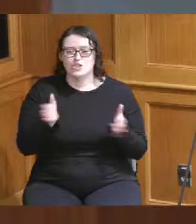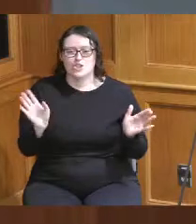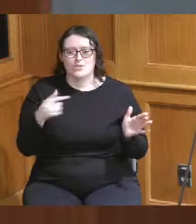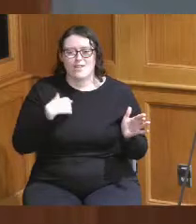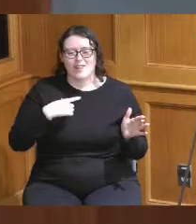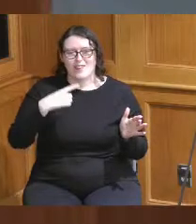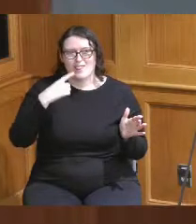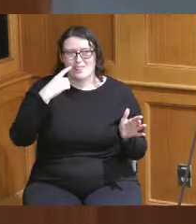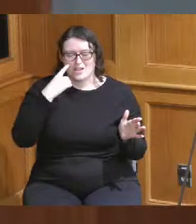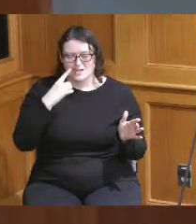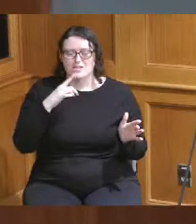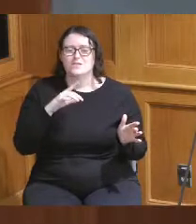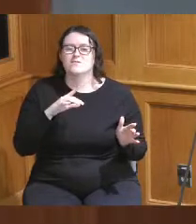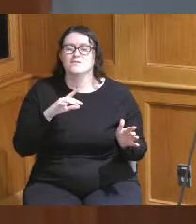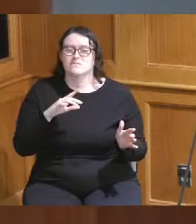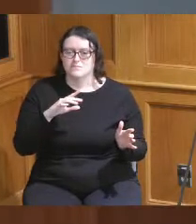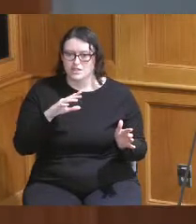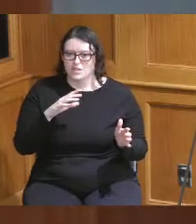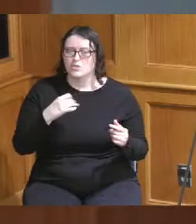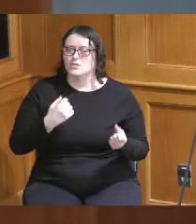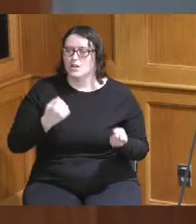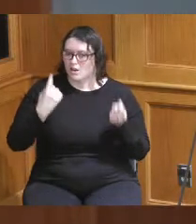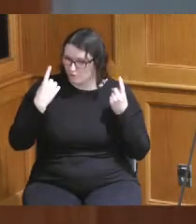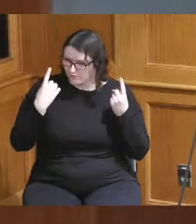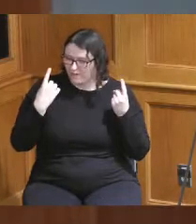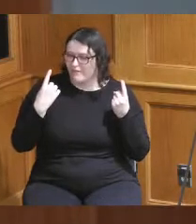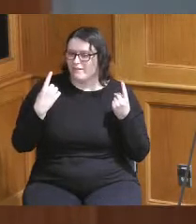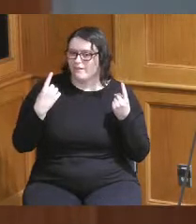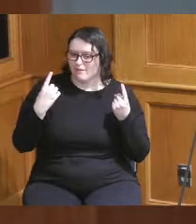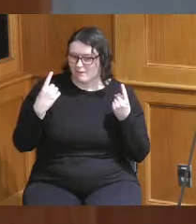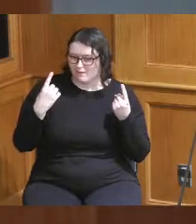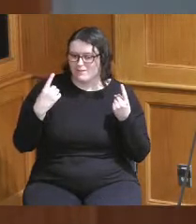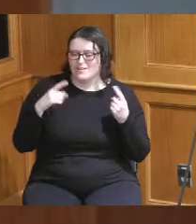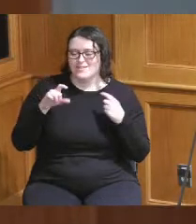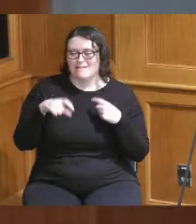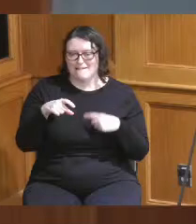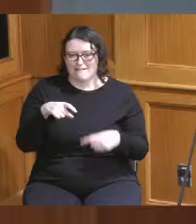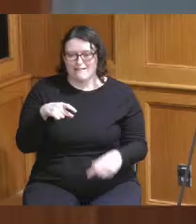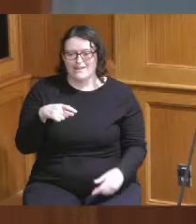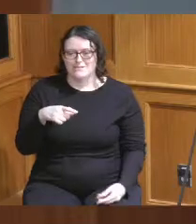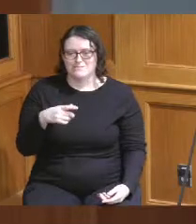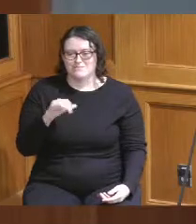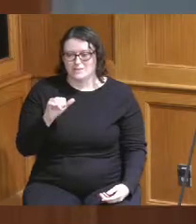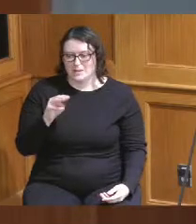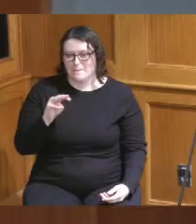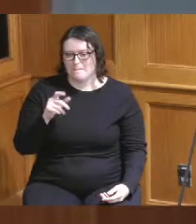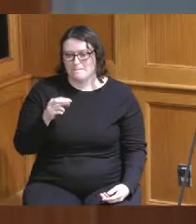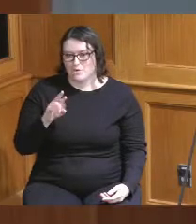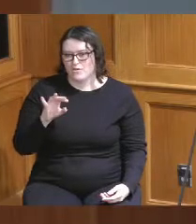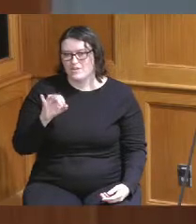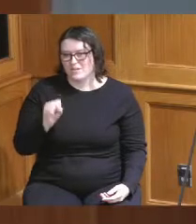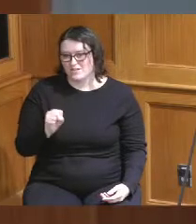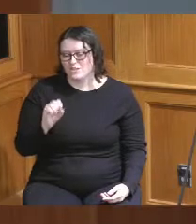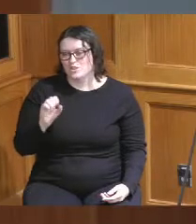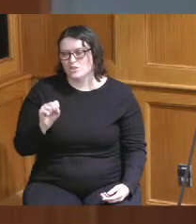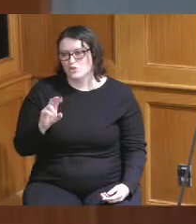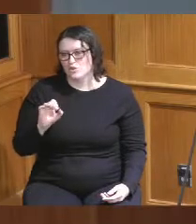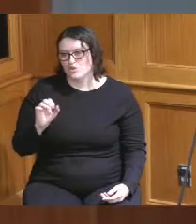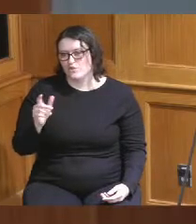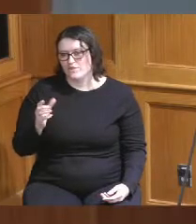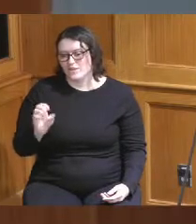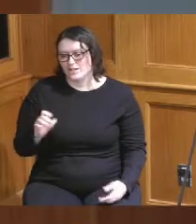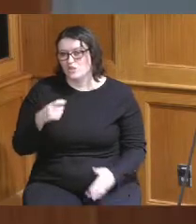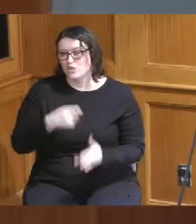think there is an understanding of the need for an impervious surface charge of some point,